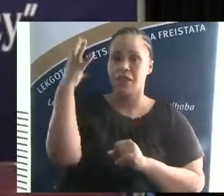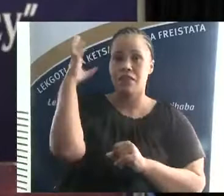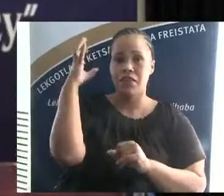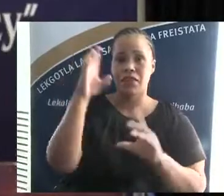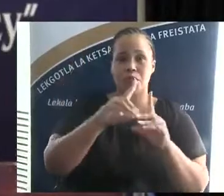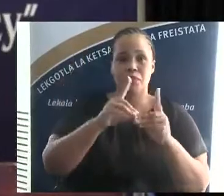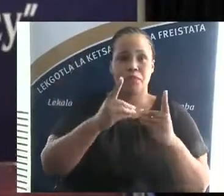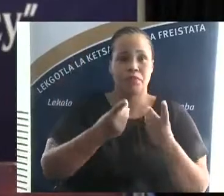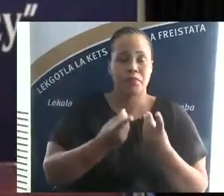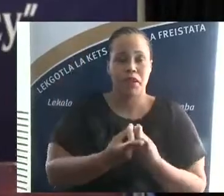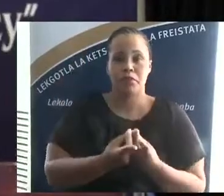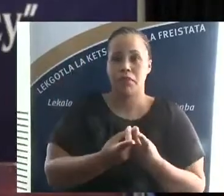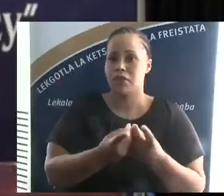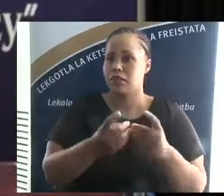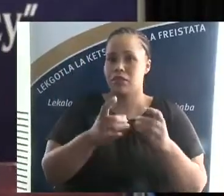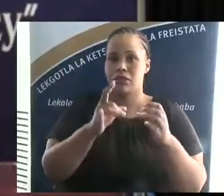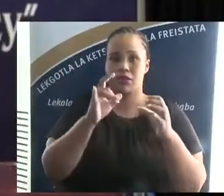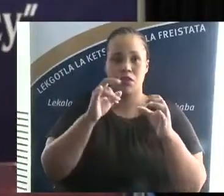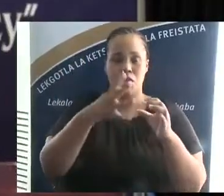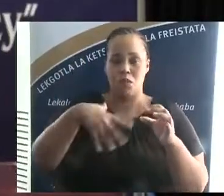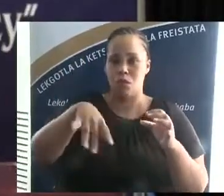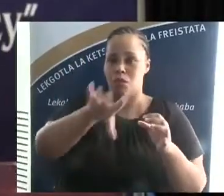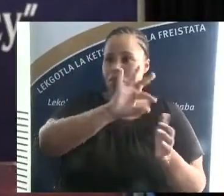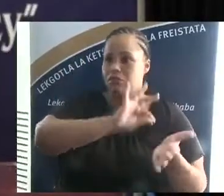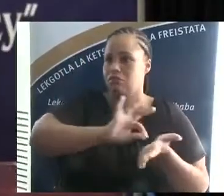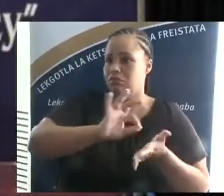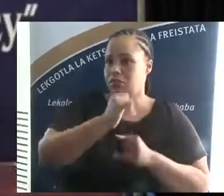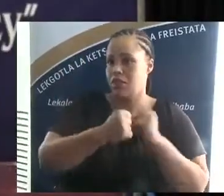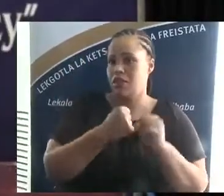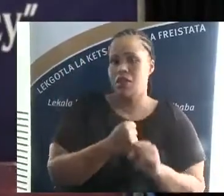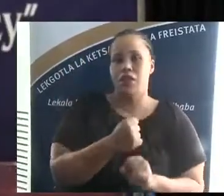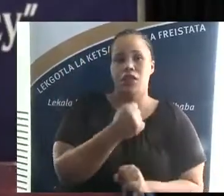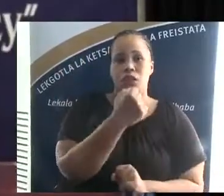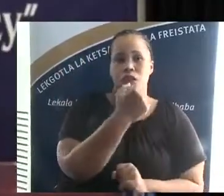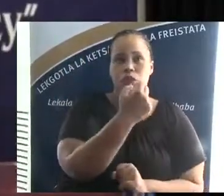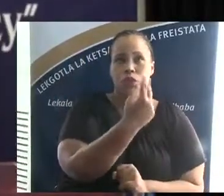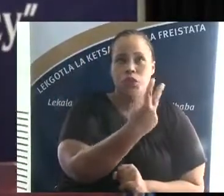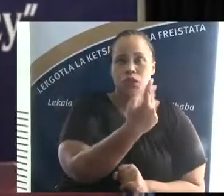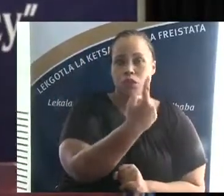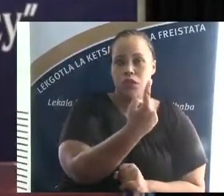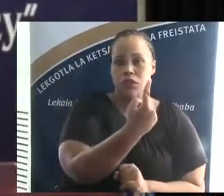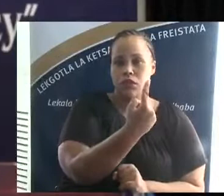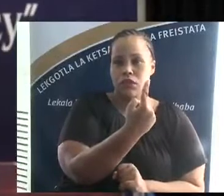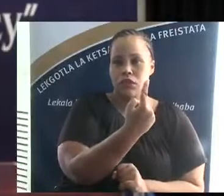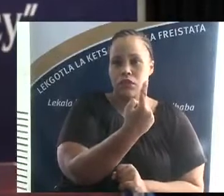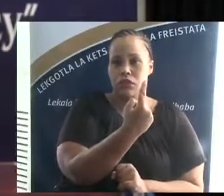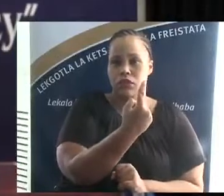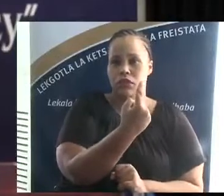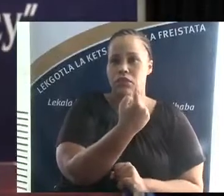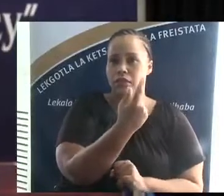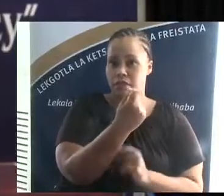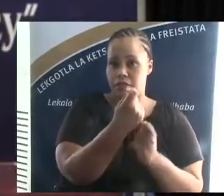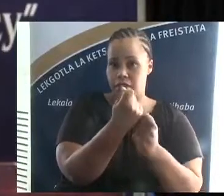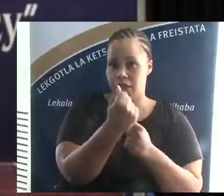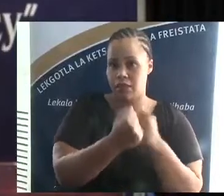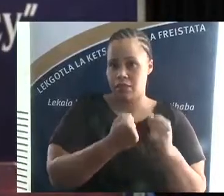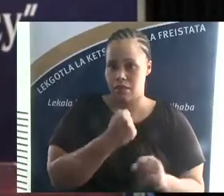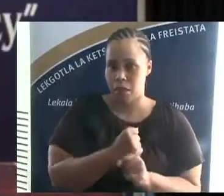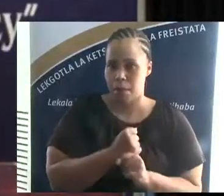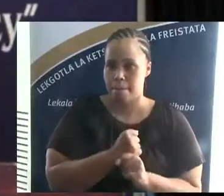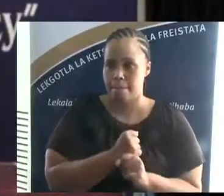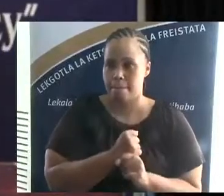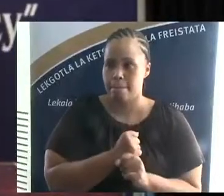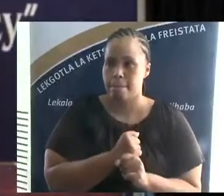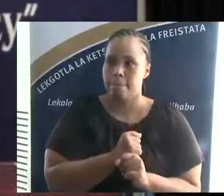has received a disclaimer audit opinion for the 2021-2020 financial year.